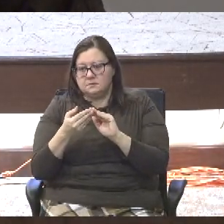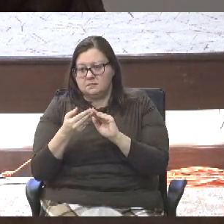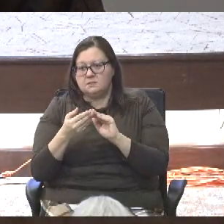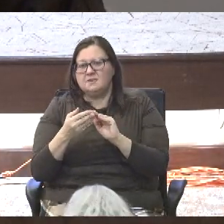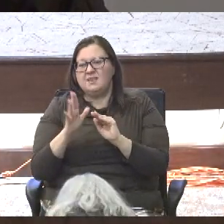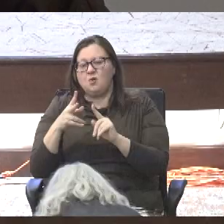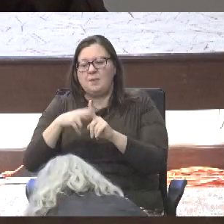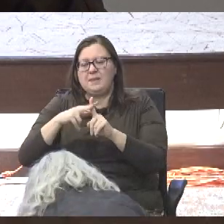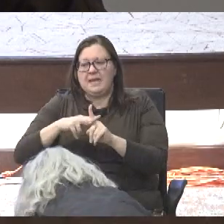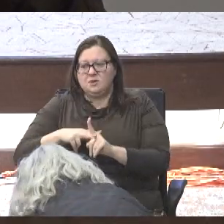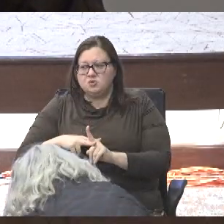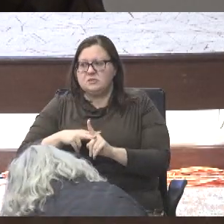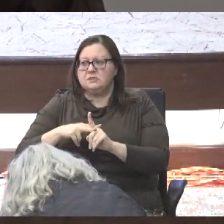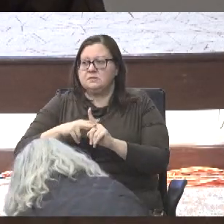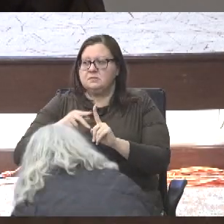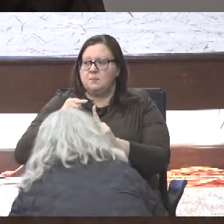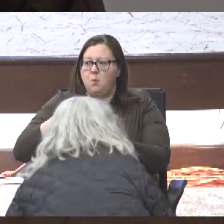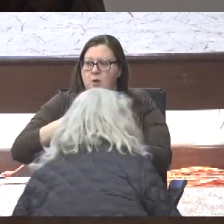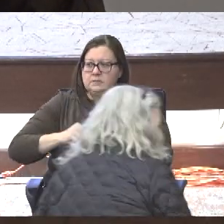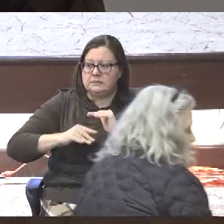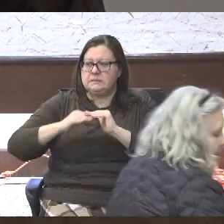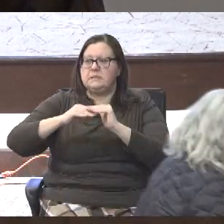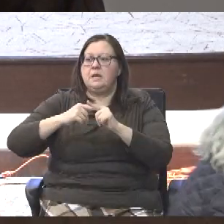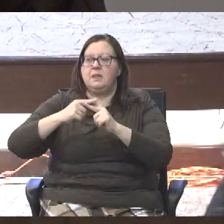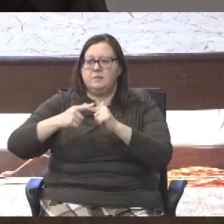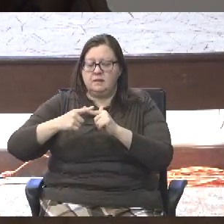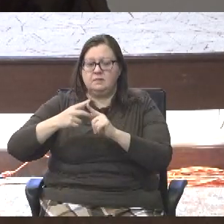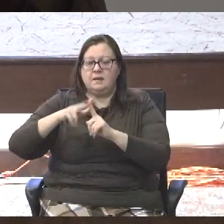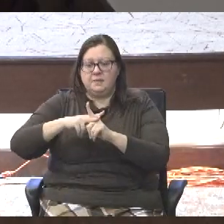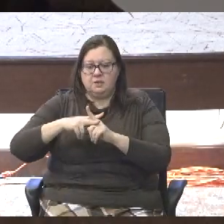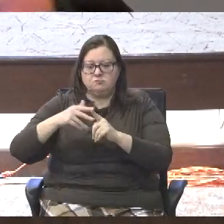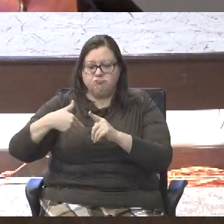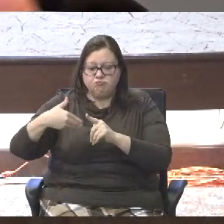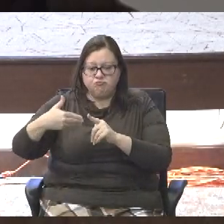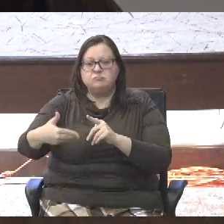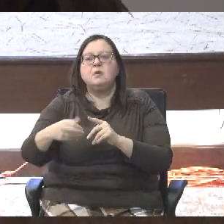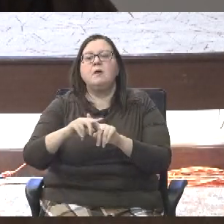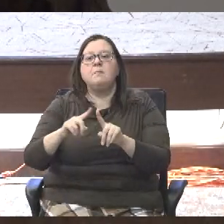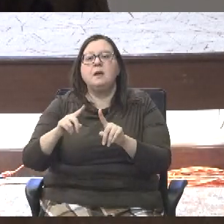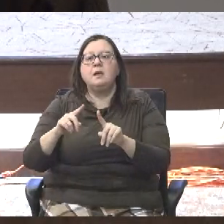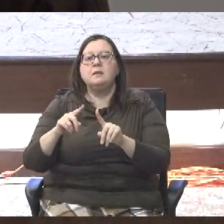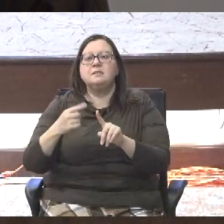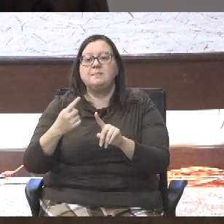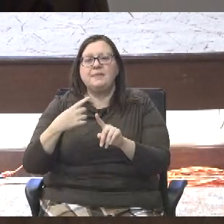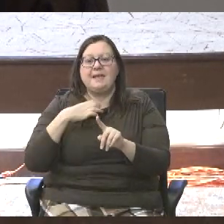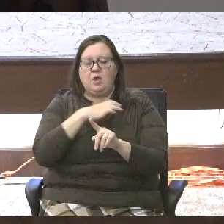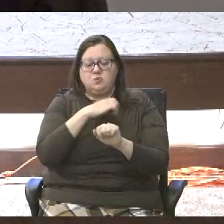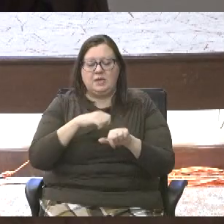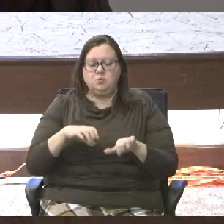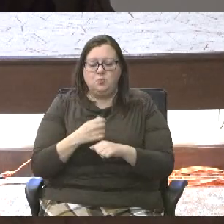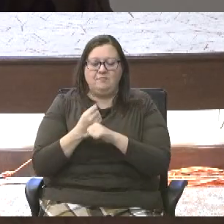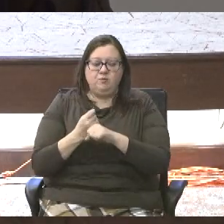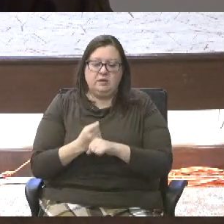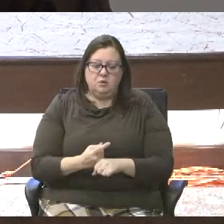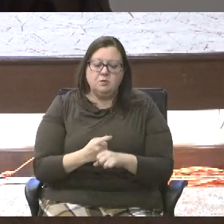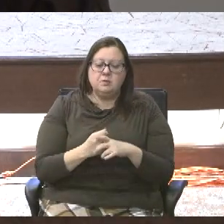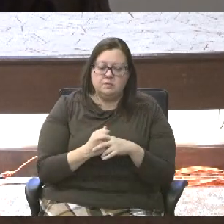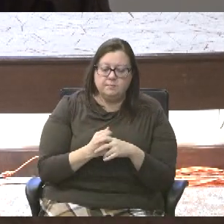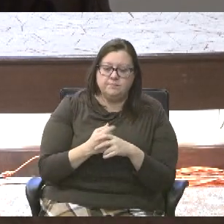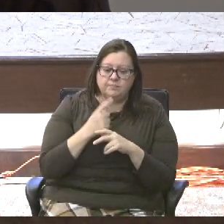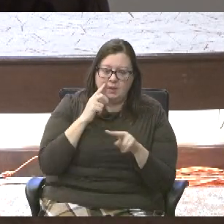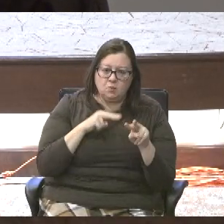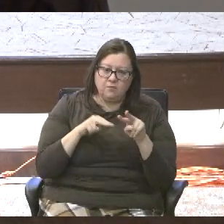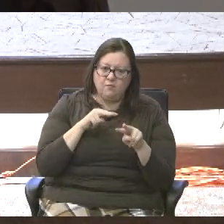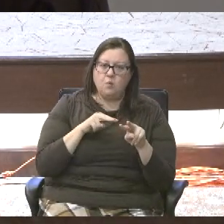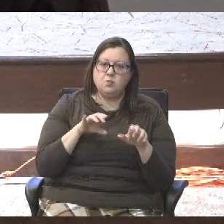applications and makes those applications more viable. So this is something the council gets to do each and every year, and we look forward to